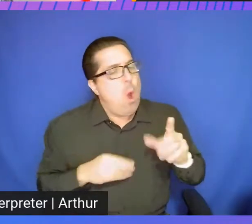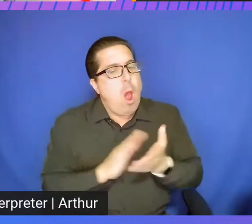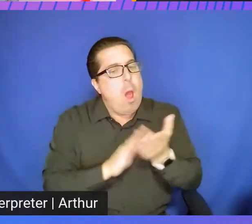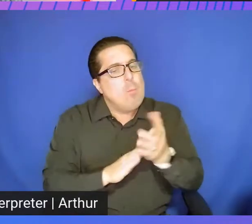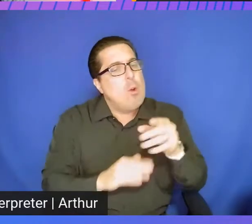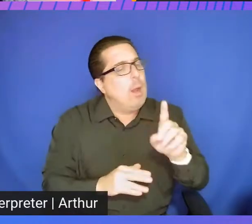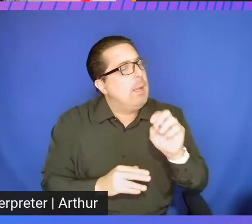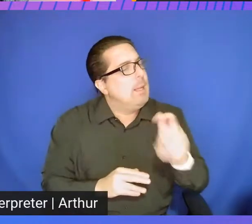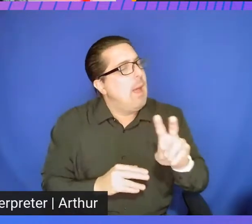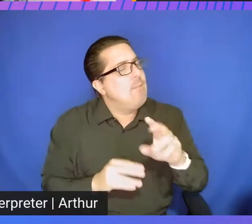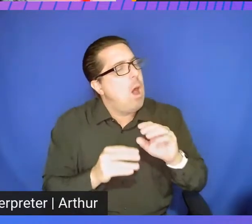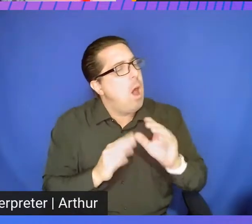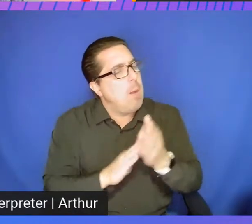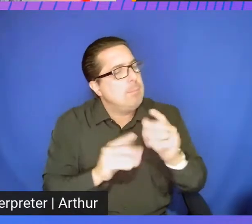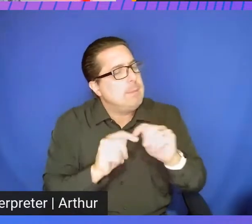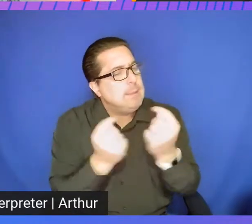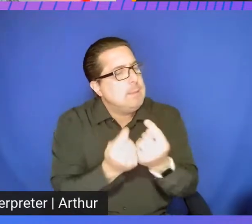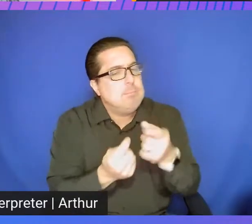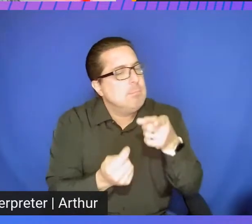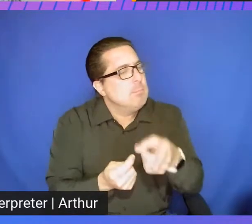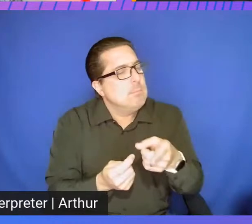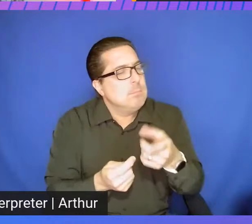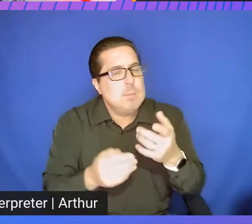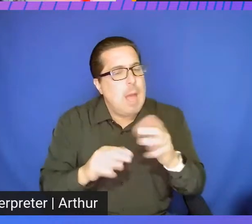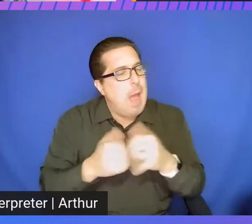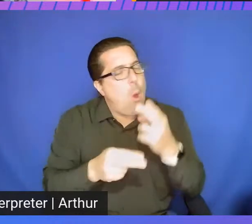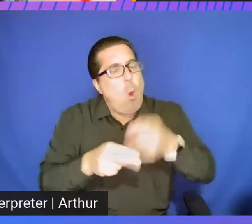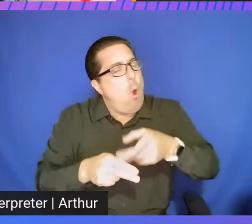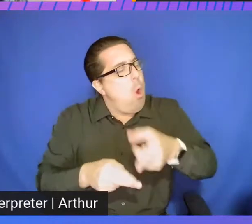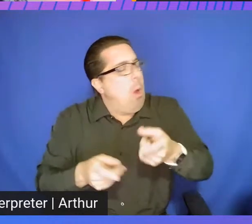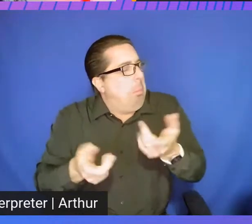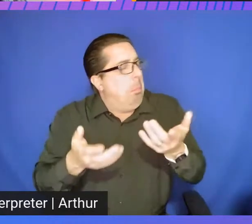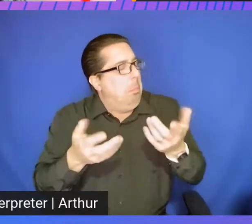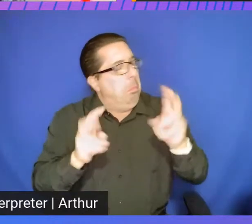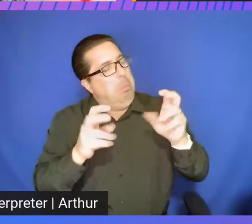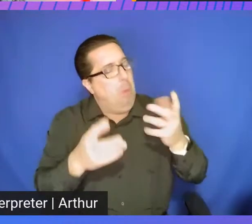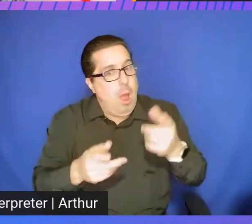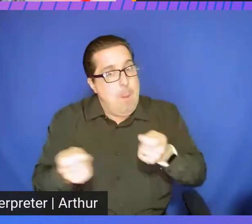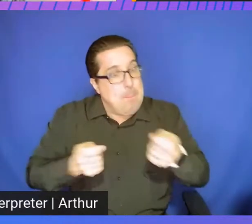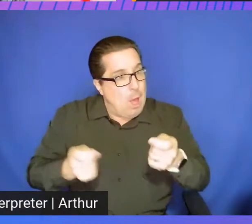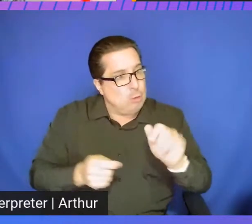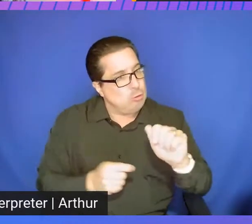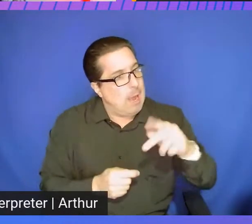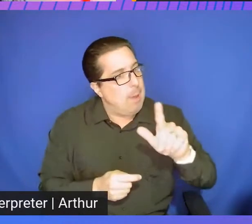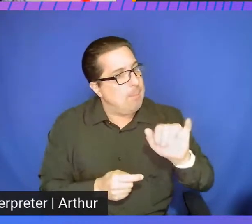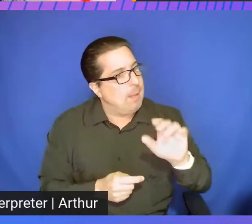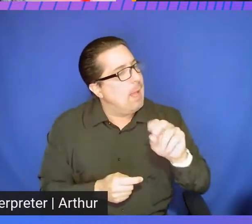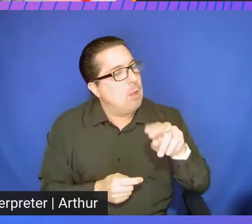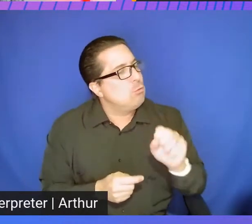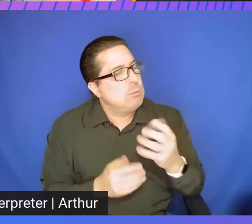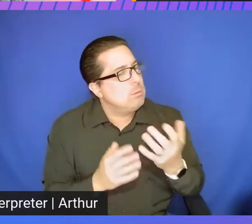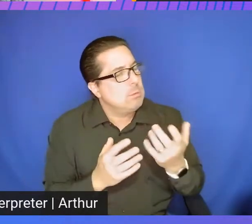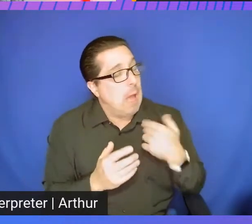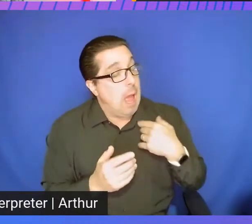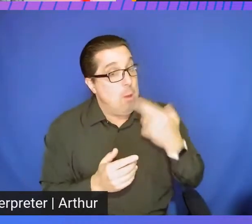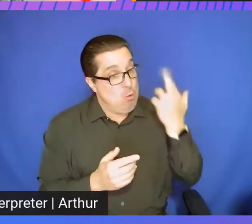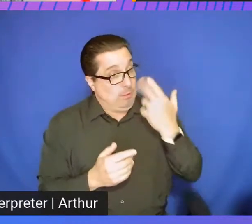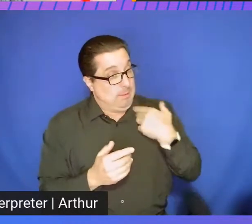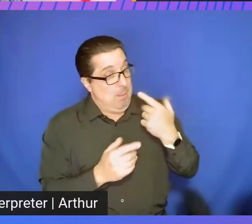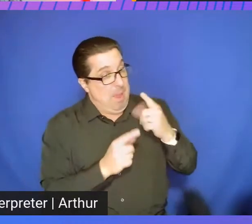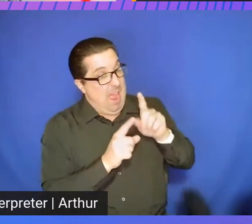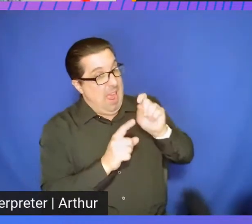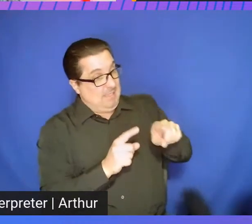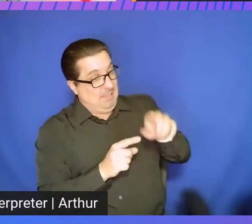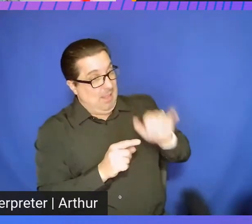depends on how people like to call them, which manage the production applications. And the reason I'm getting into this kind of question is